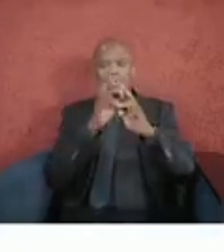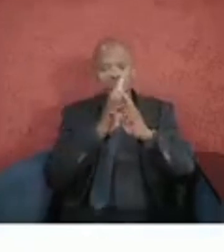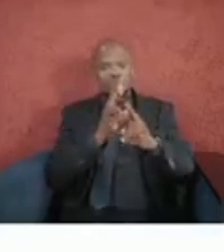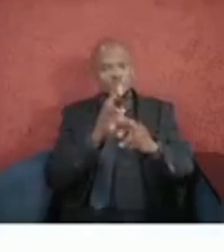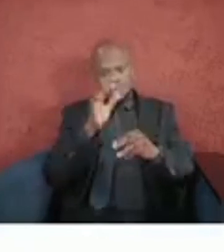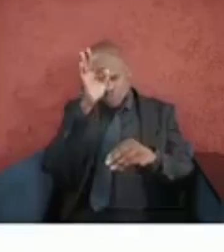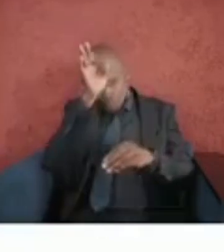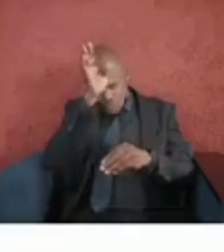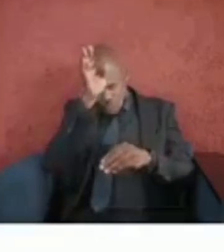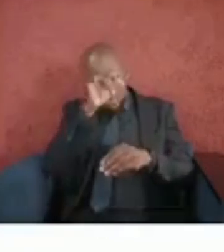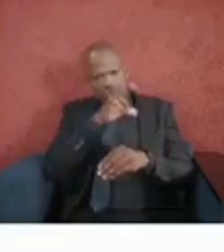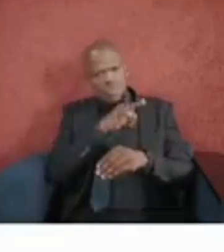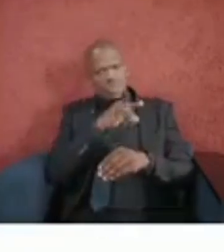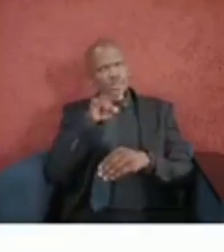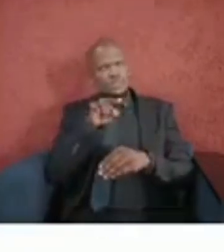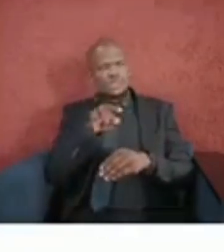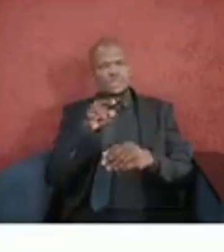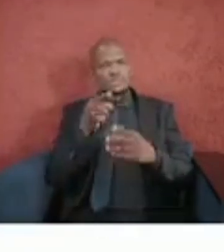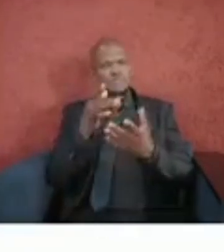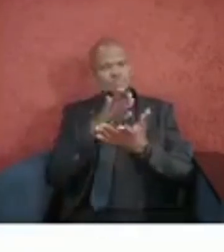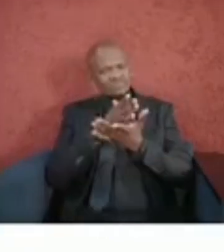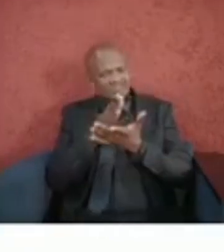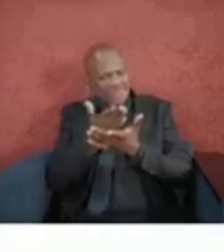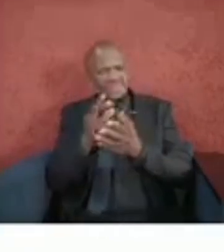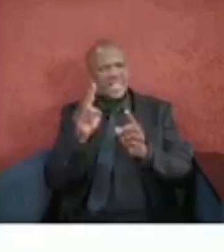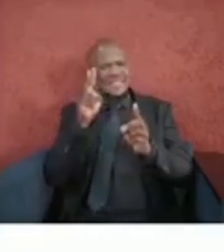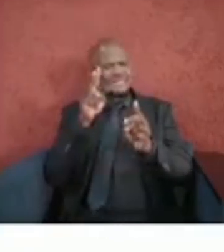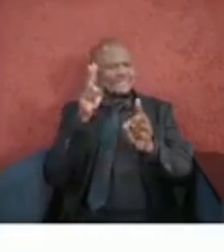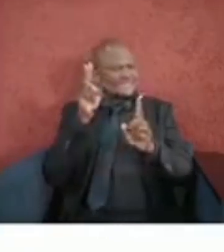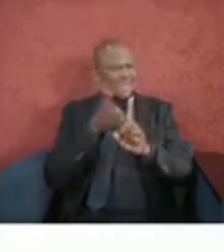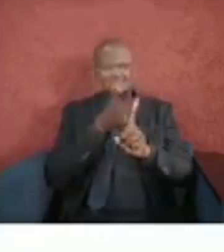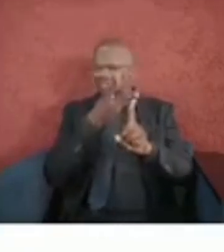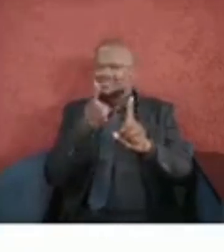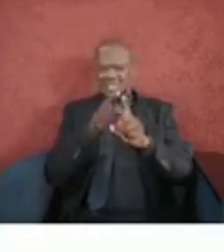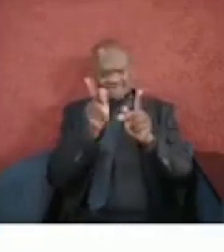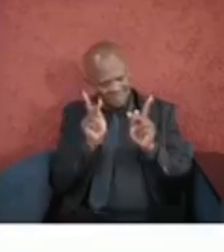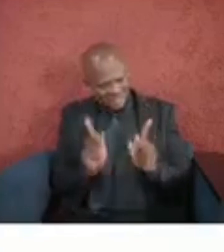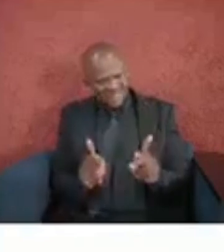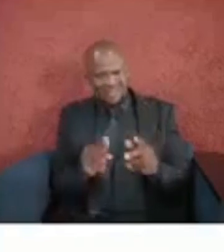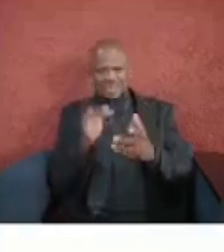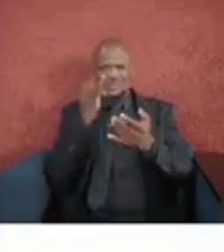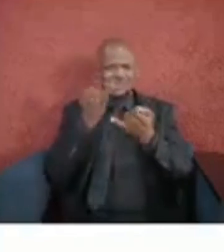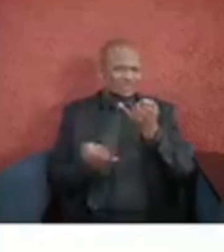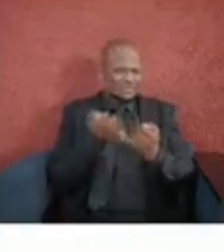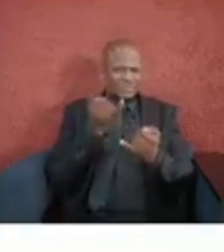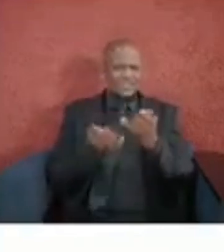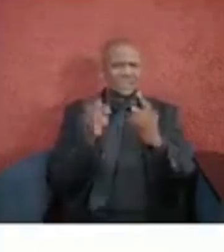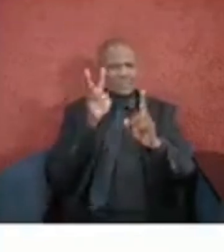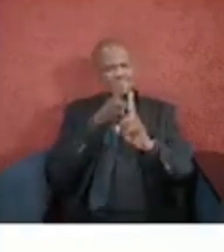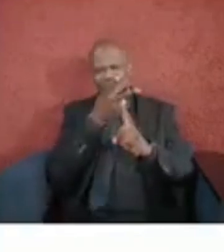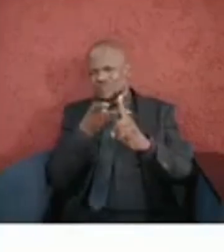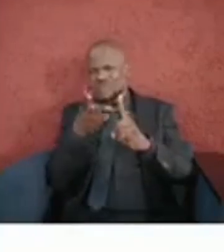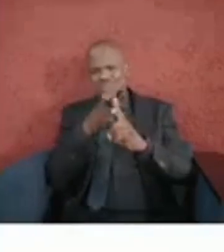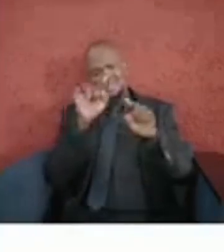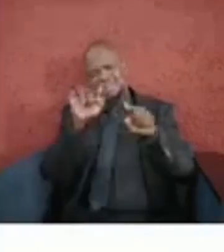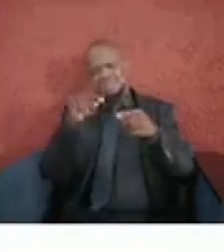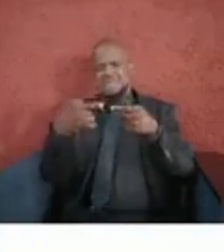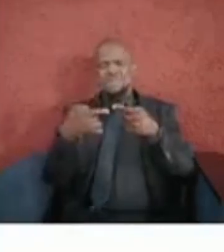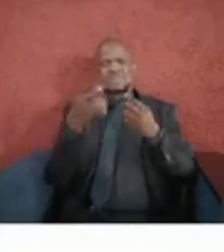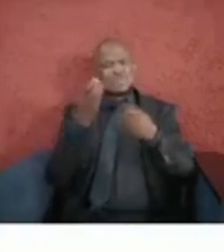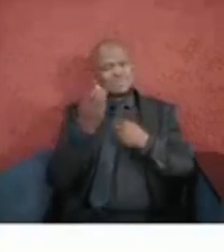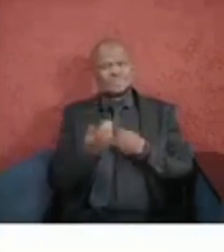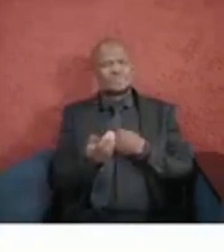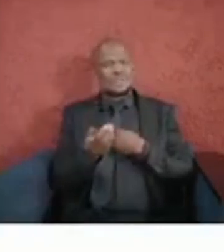police, because distributing of violence, any violence, physical violence, sexual violence, any violence against children, especially